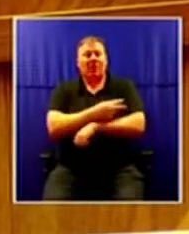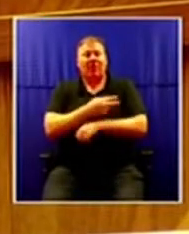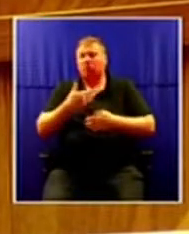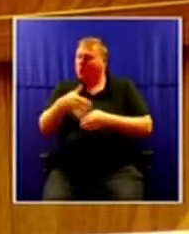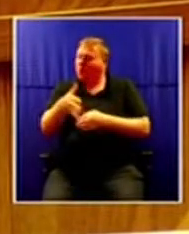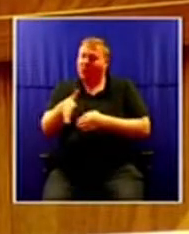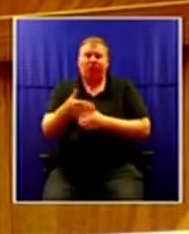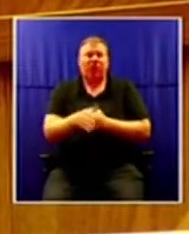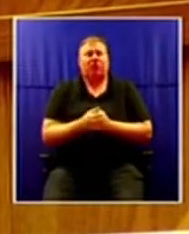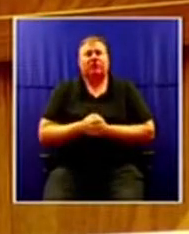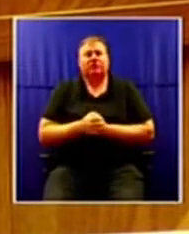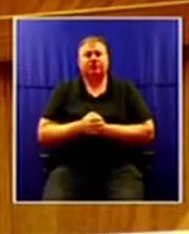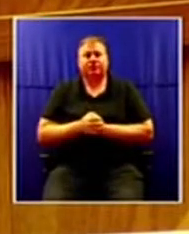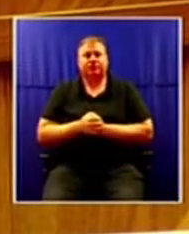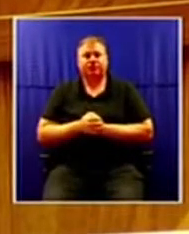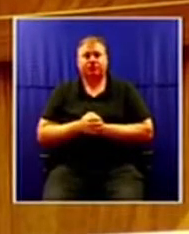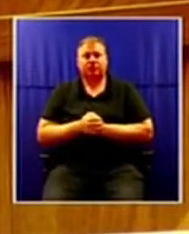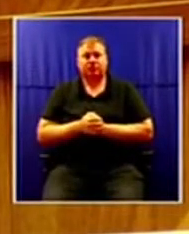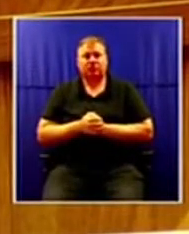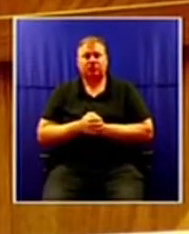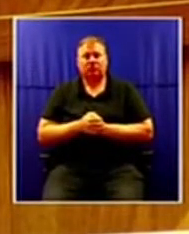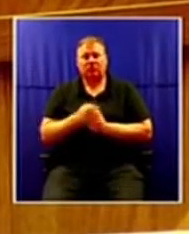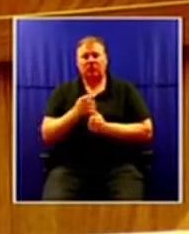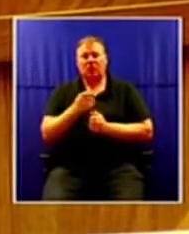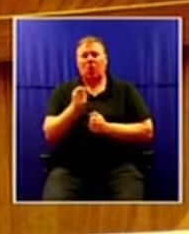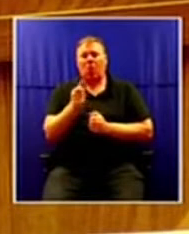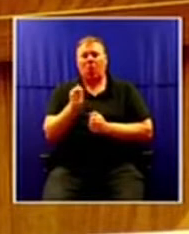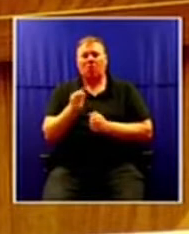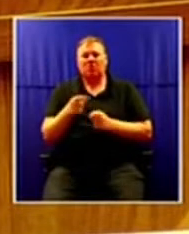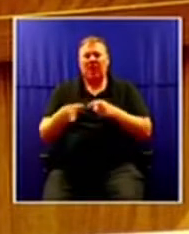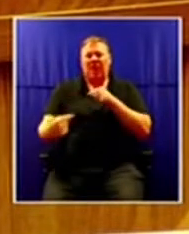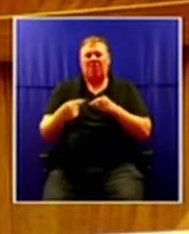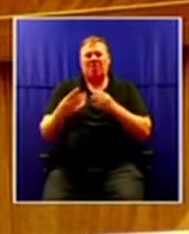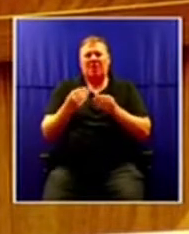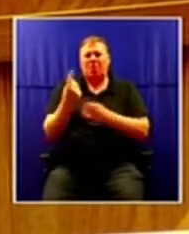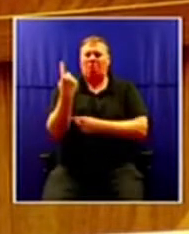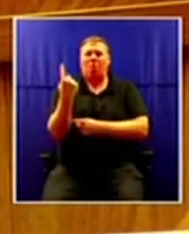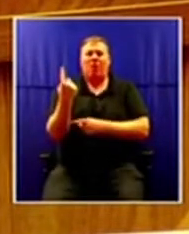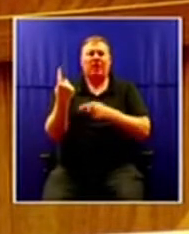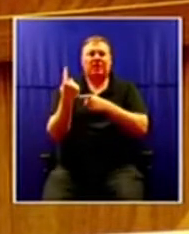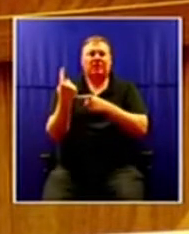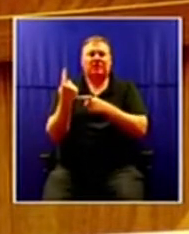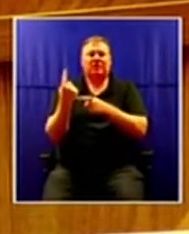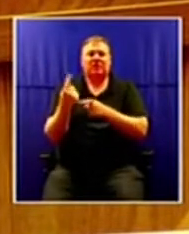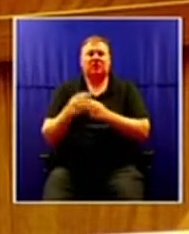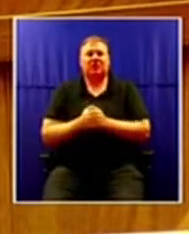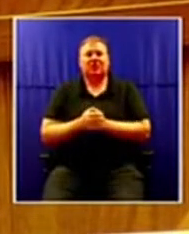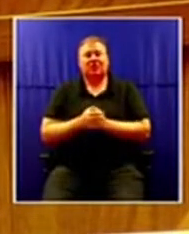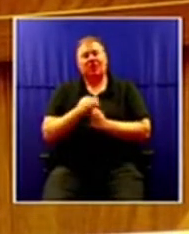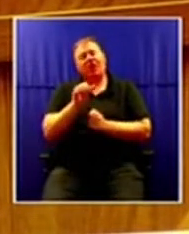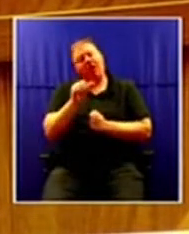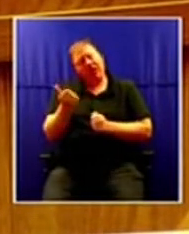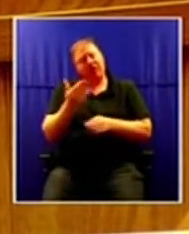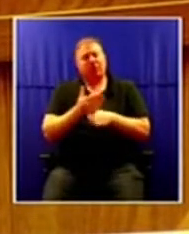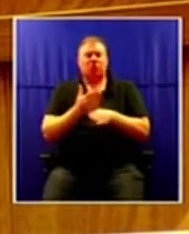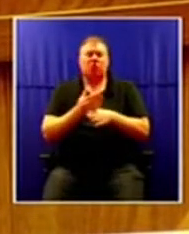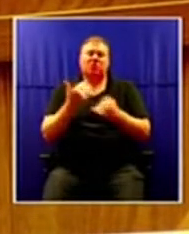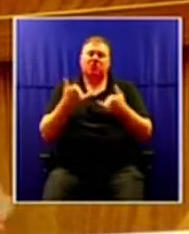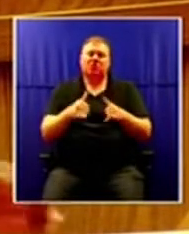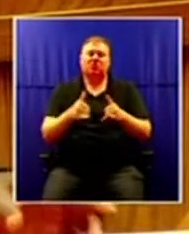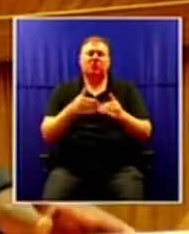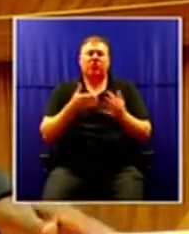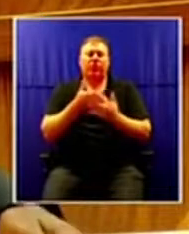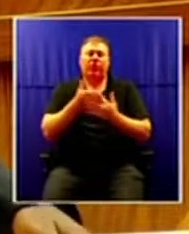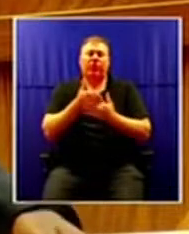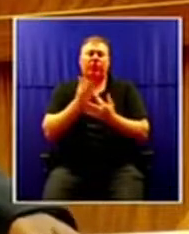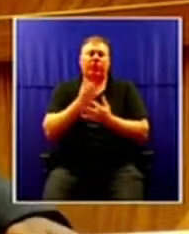has almost become our enemy number one, but we have a number of other tasks that we have to address.